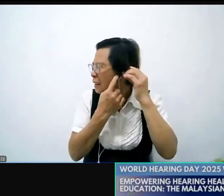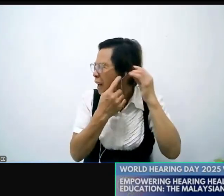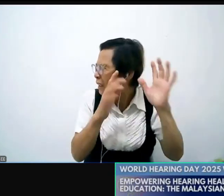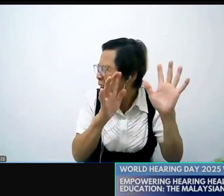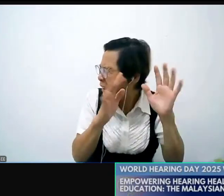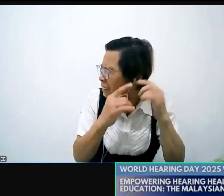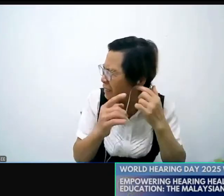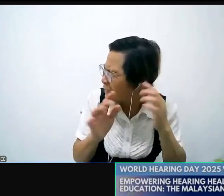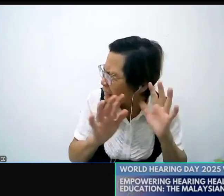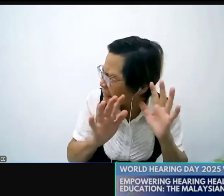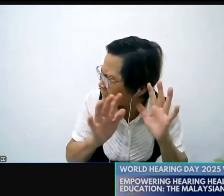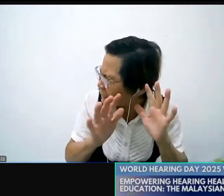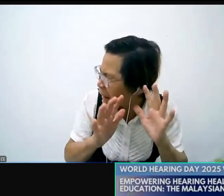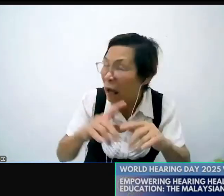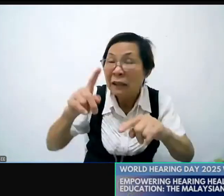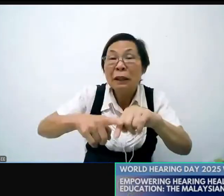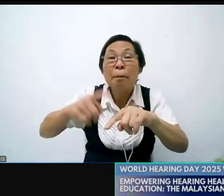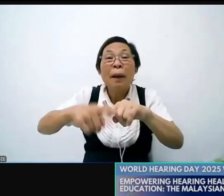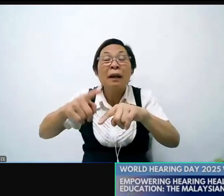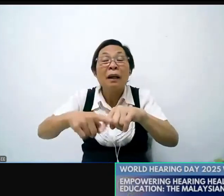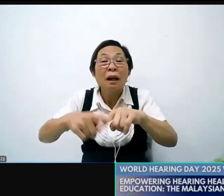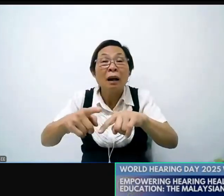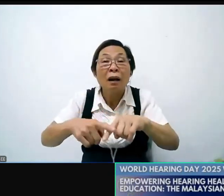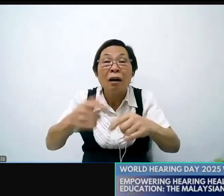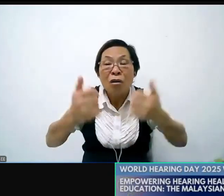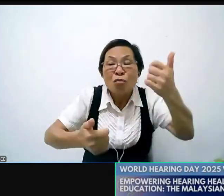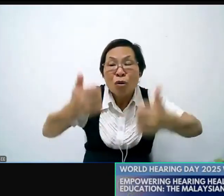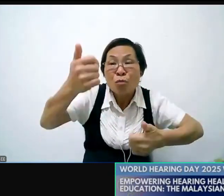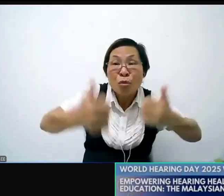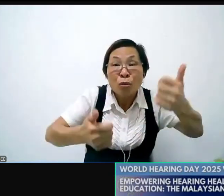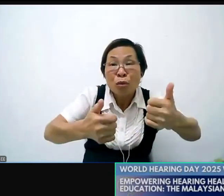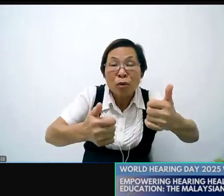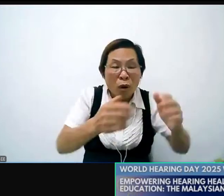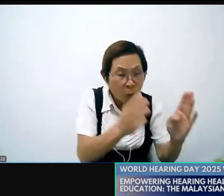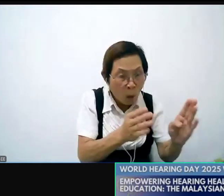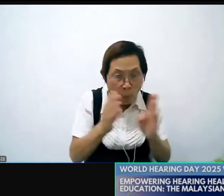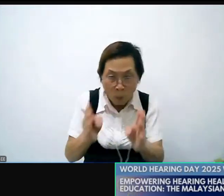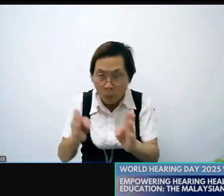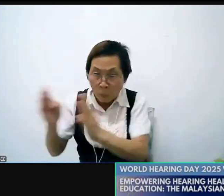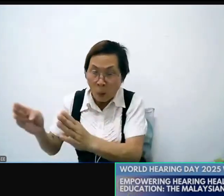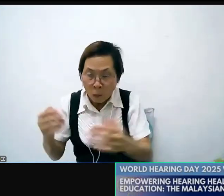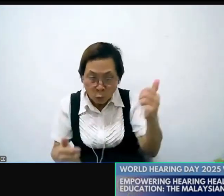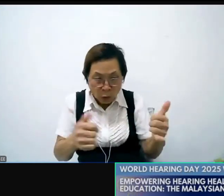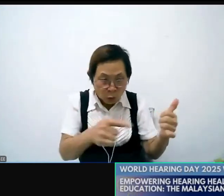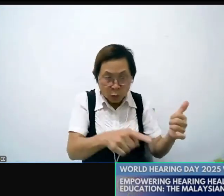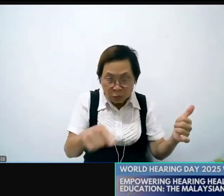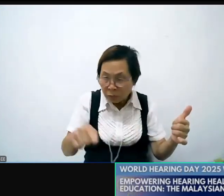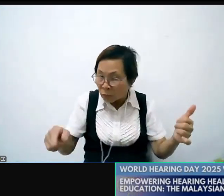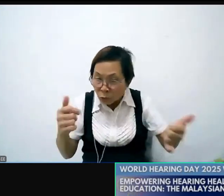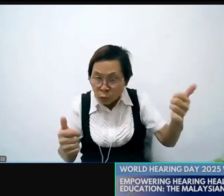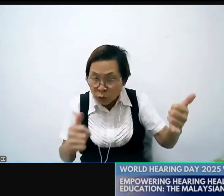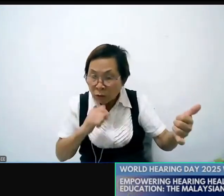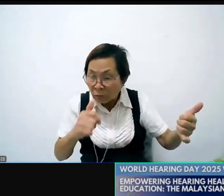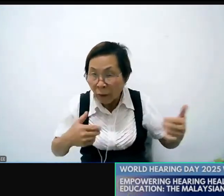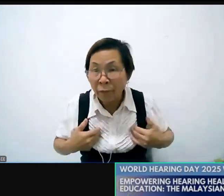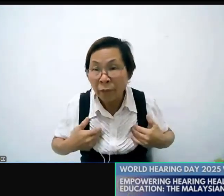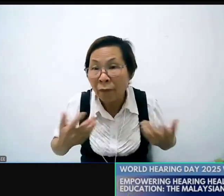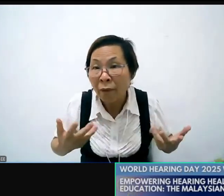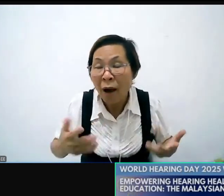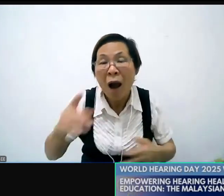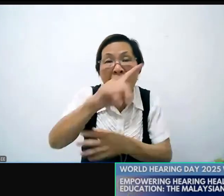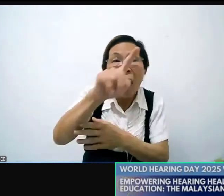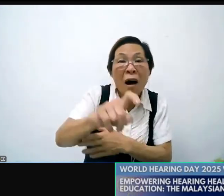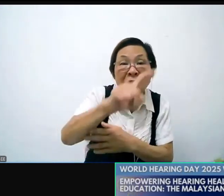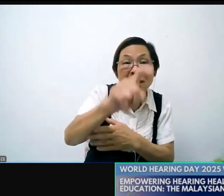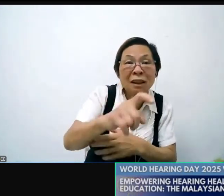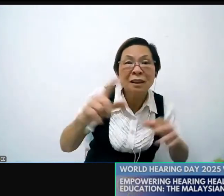it depends on which structures of the ears that has is absent. So as in the